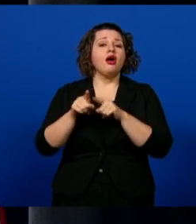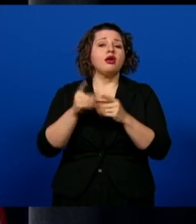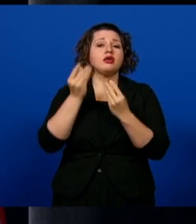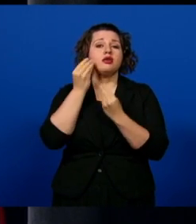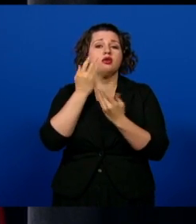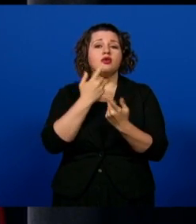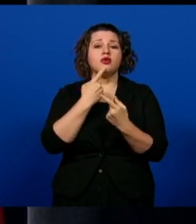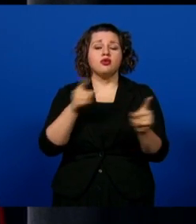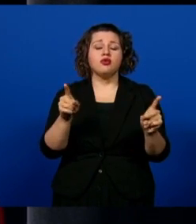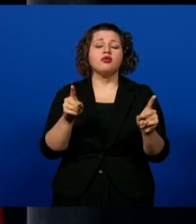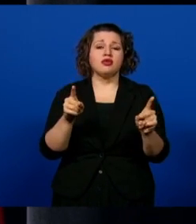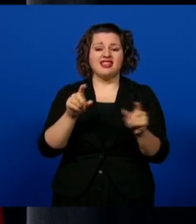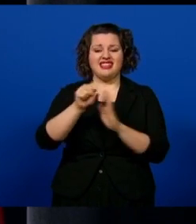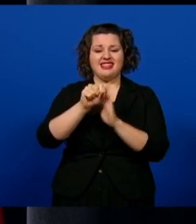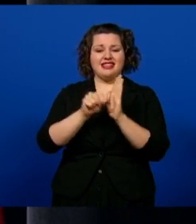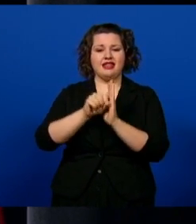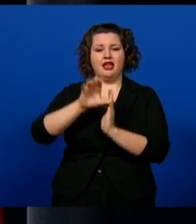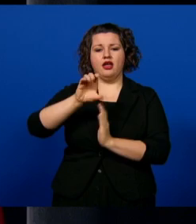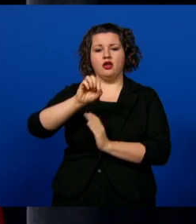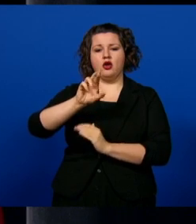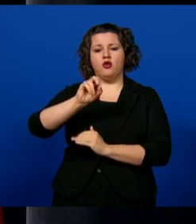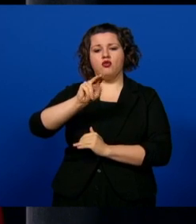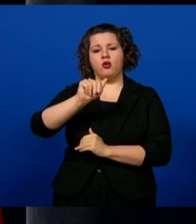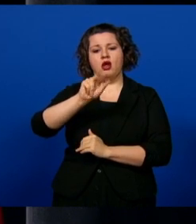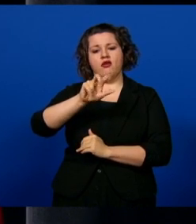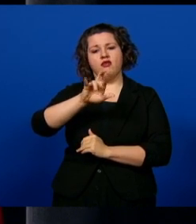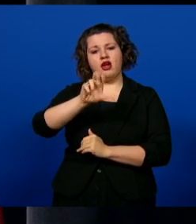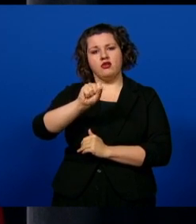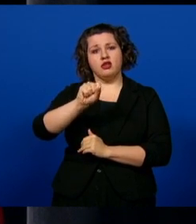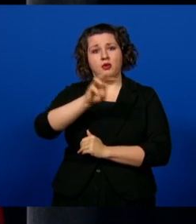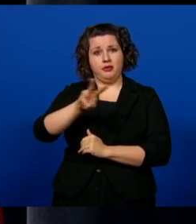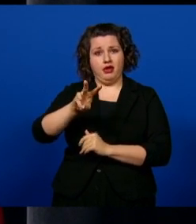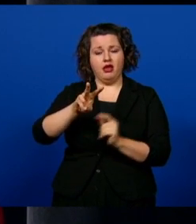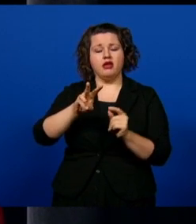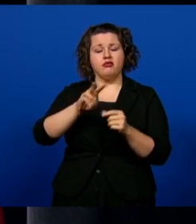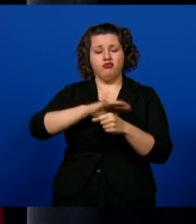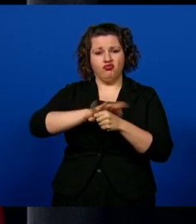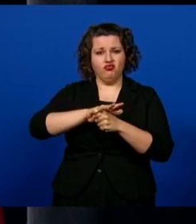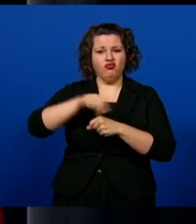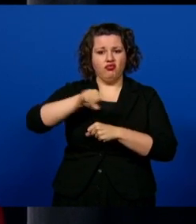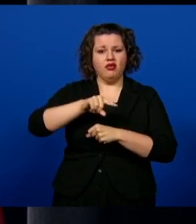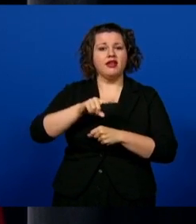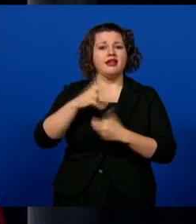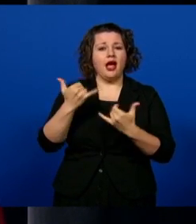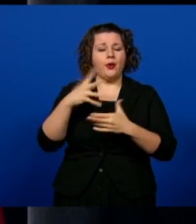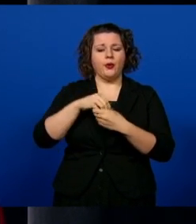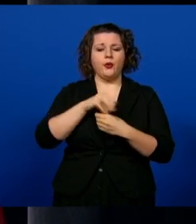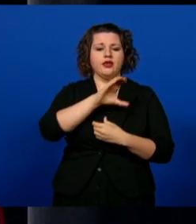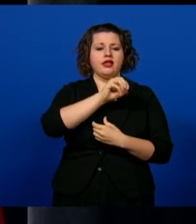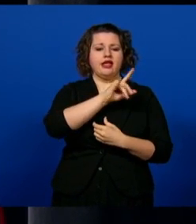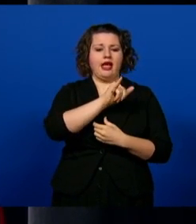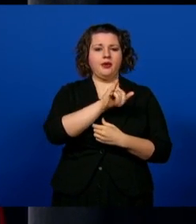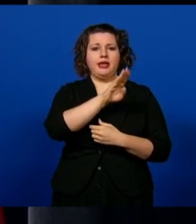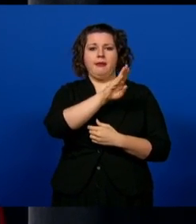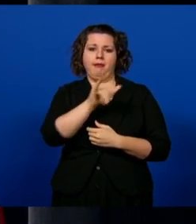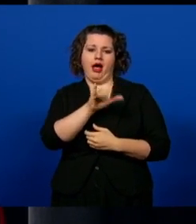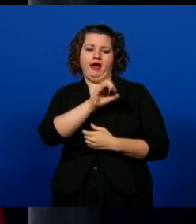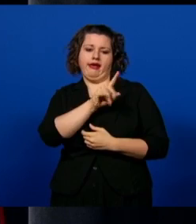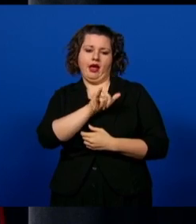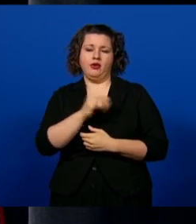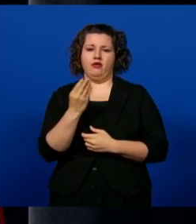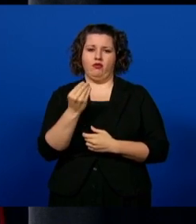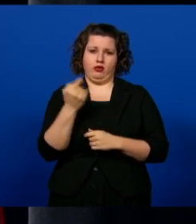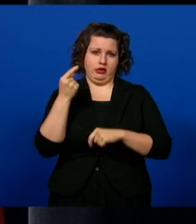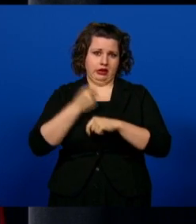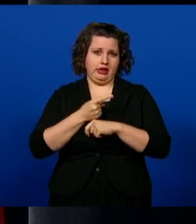our state coronavirus website now includes the county by county 14-day